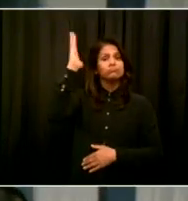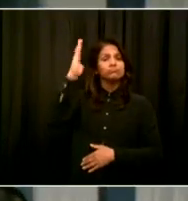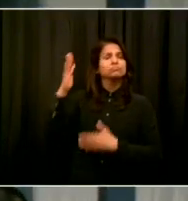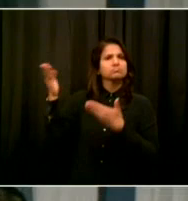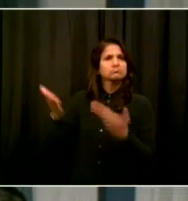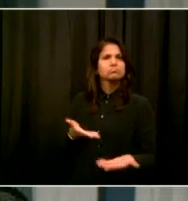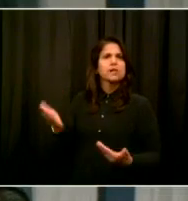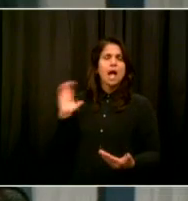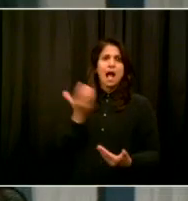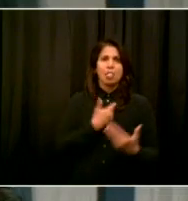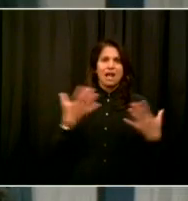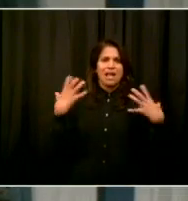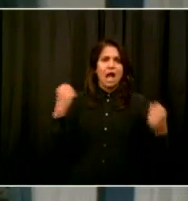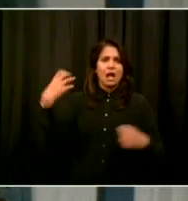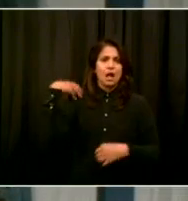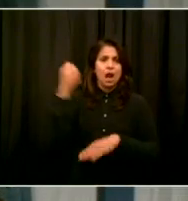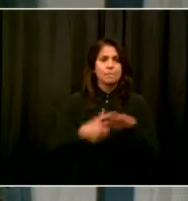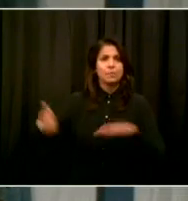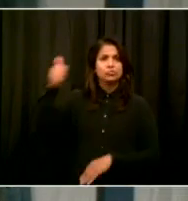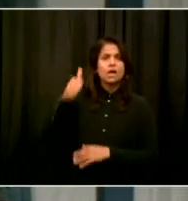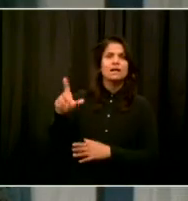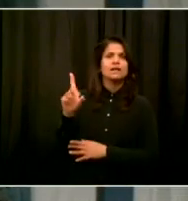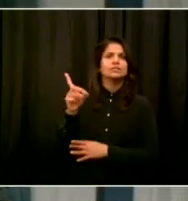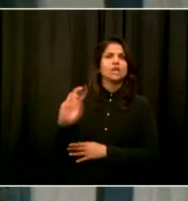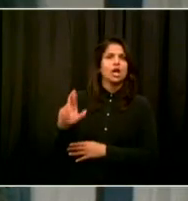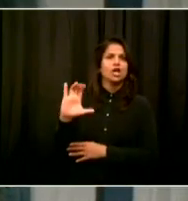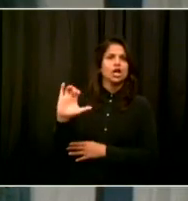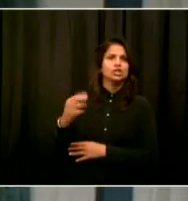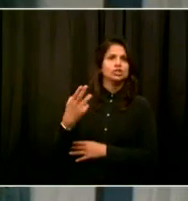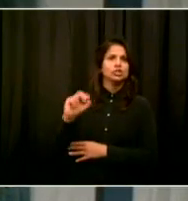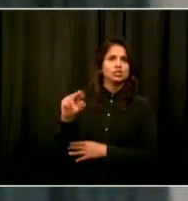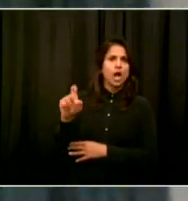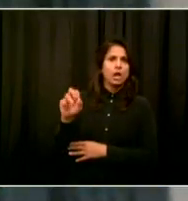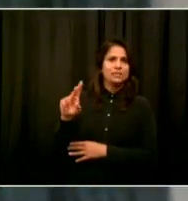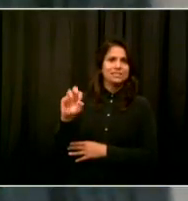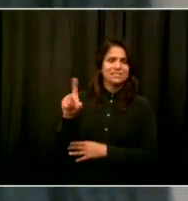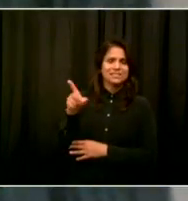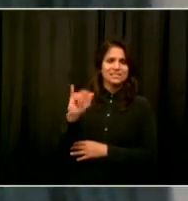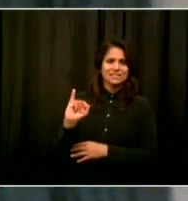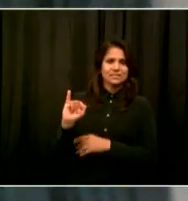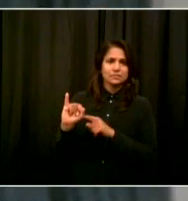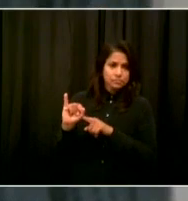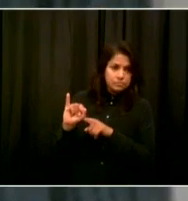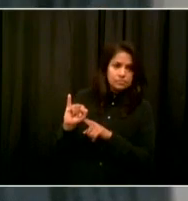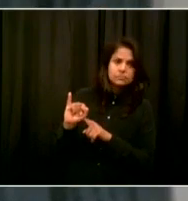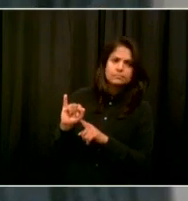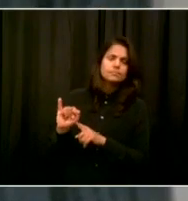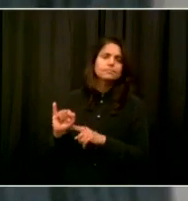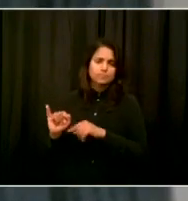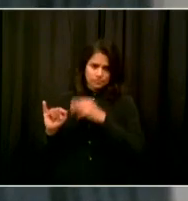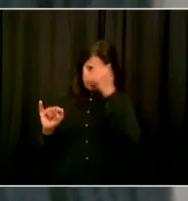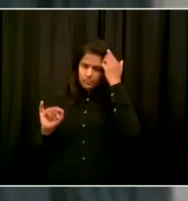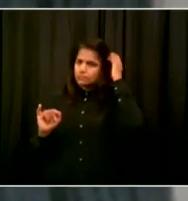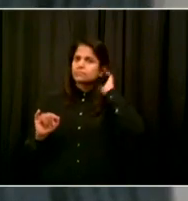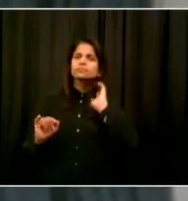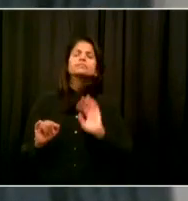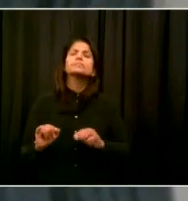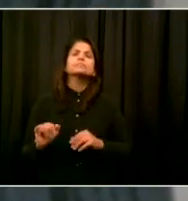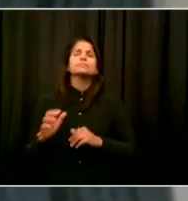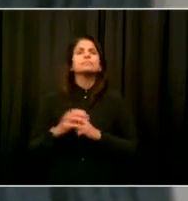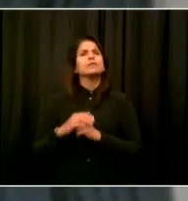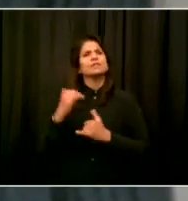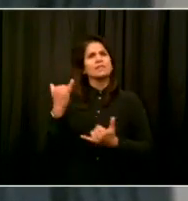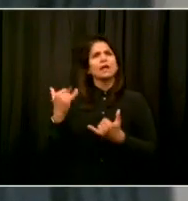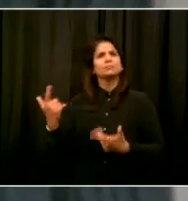Dr. Dave Choksi. Thank you, Mr. Mayor. From the beginning, science and data have been the lifeblood of